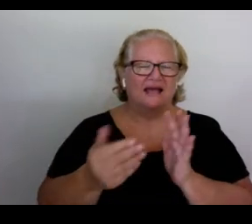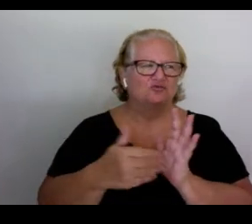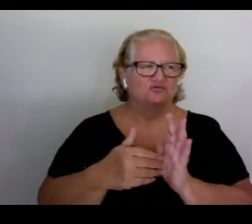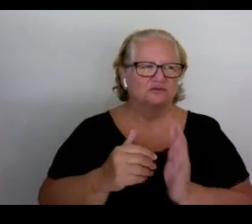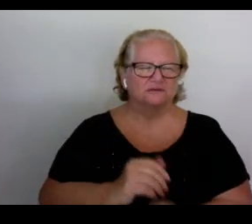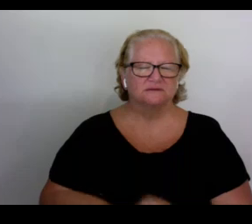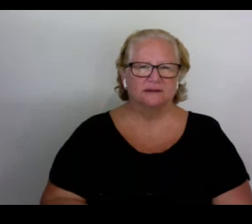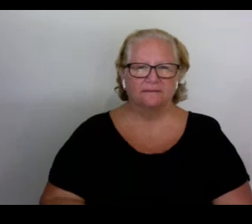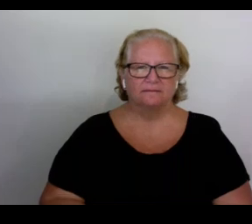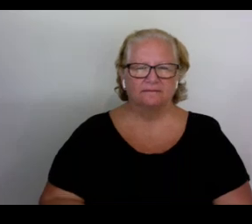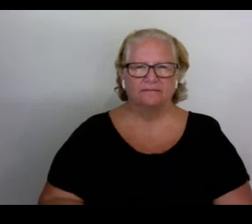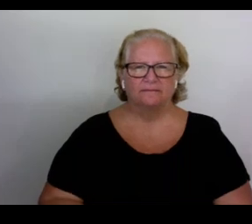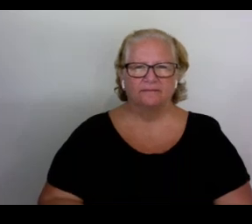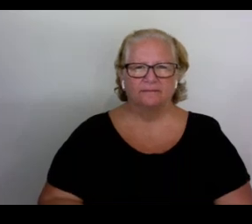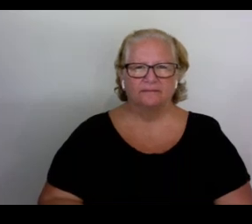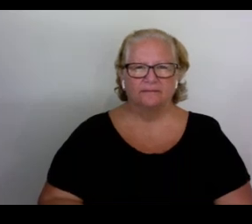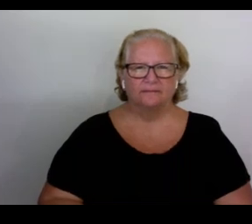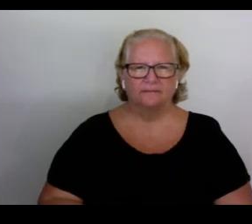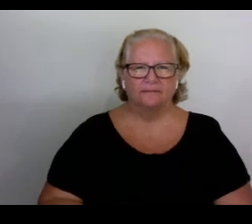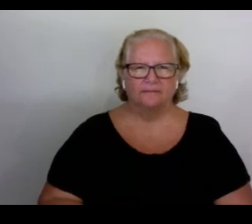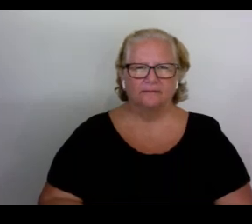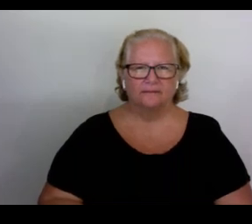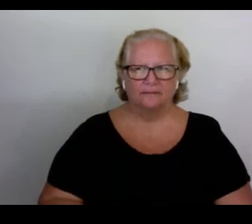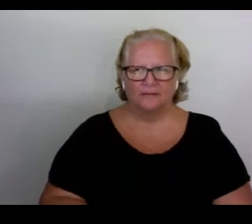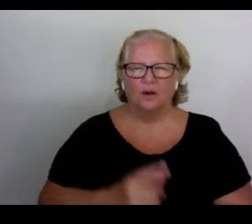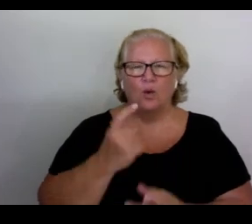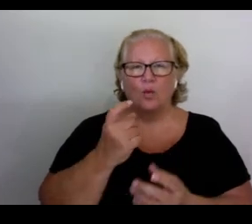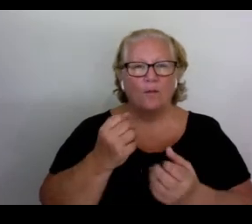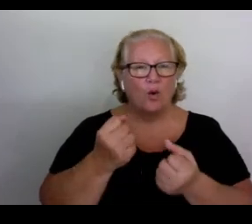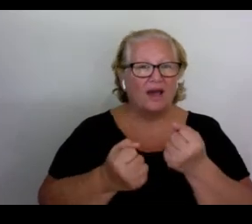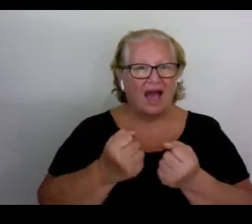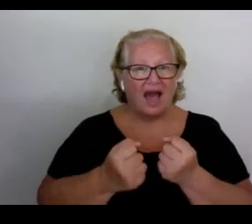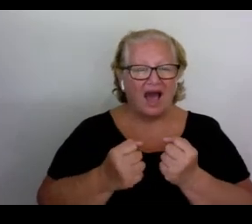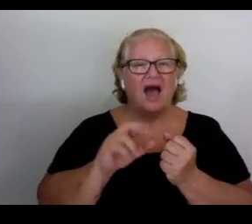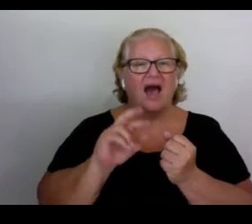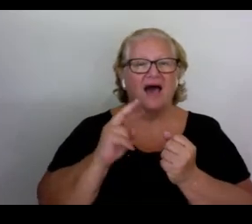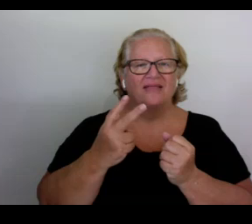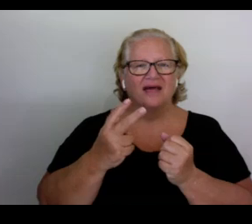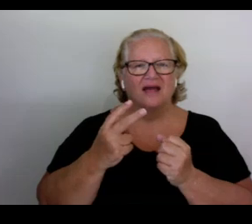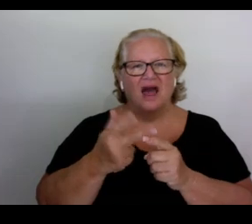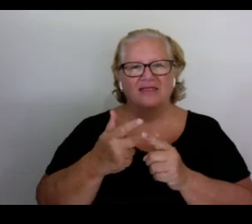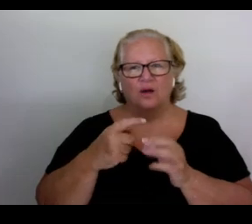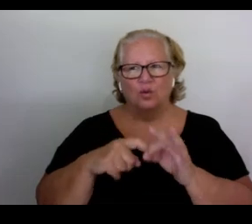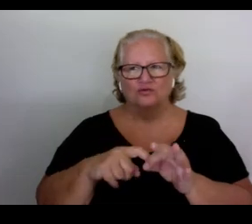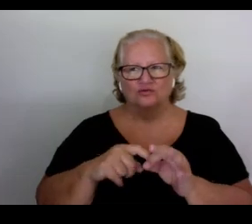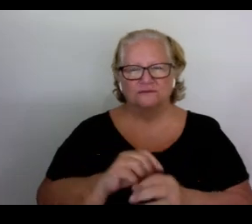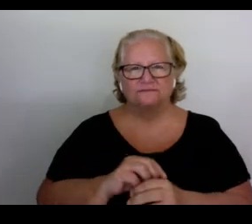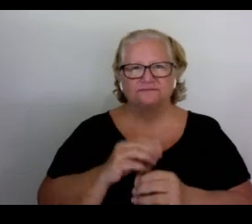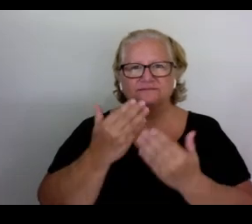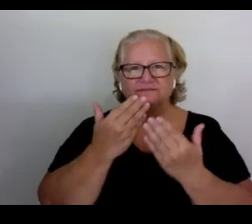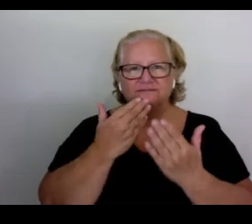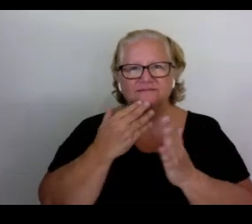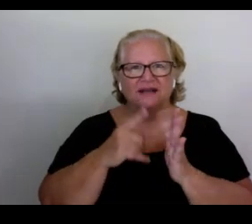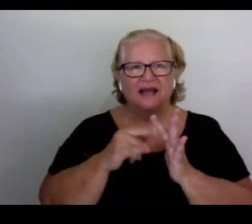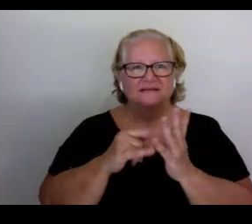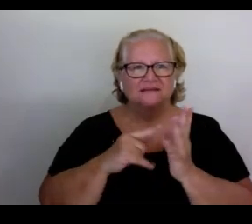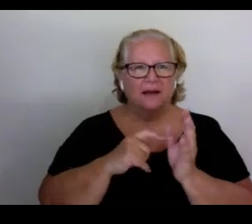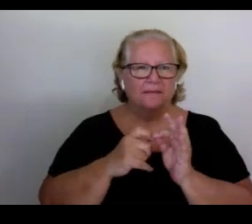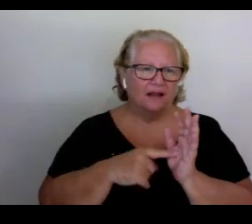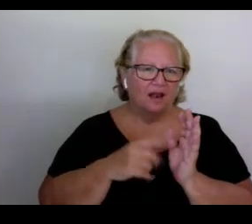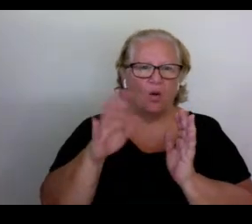So one last car one, and then we might move to just some of the other last questions before we wrap up. Sure. Thank you as well. Everyone's been so